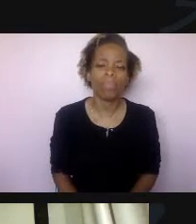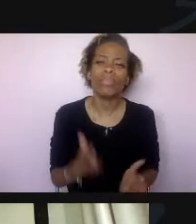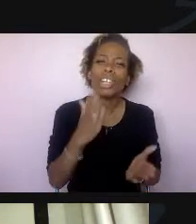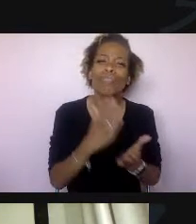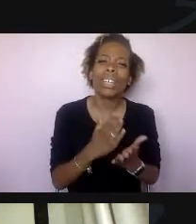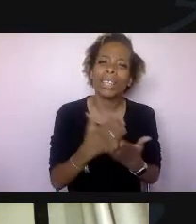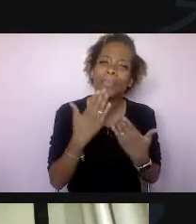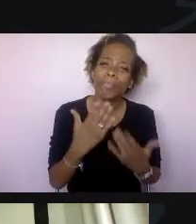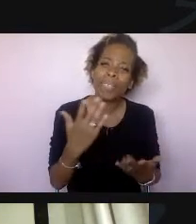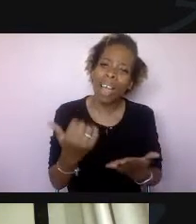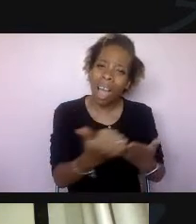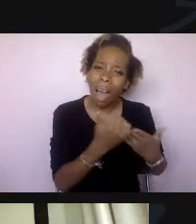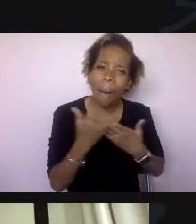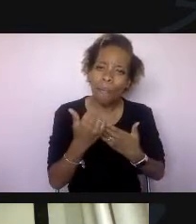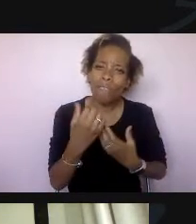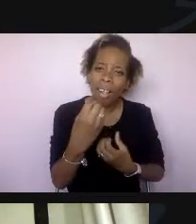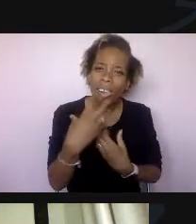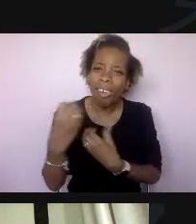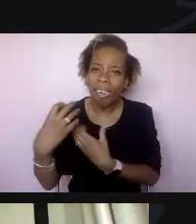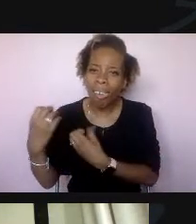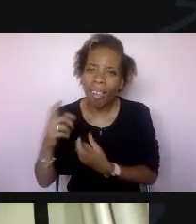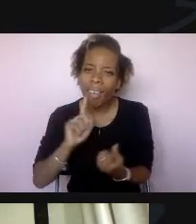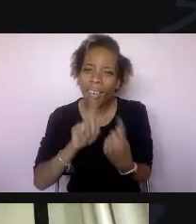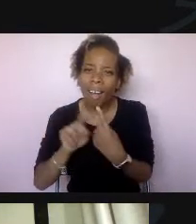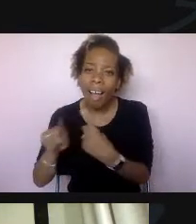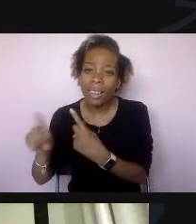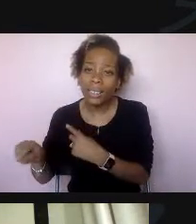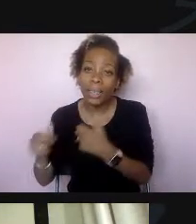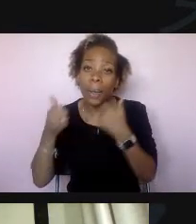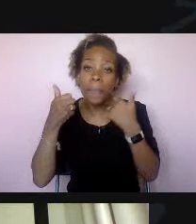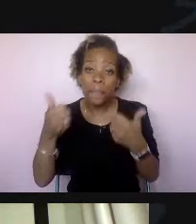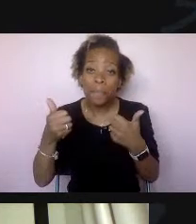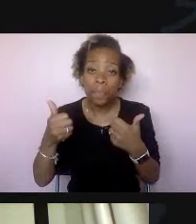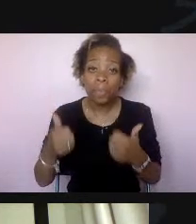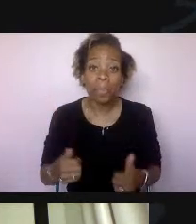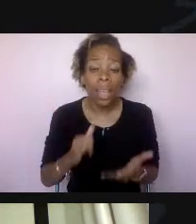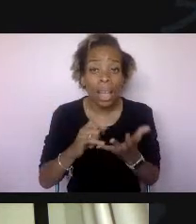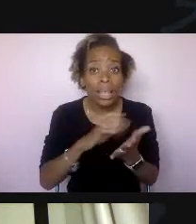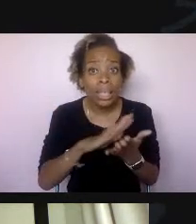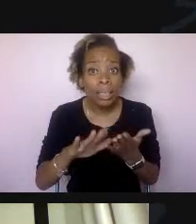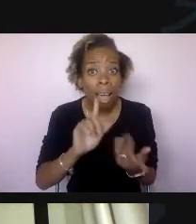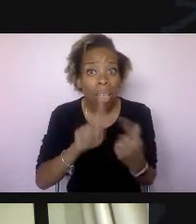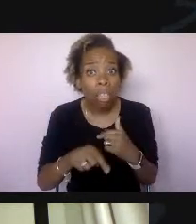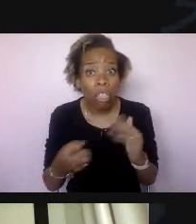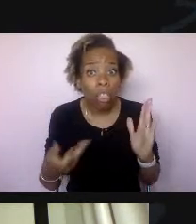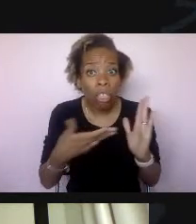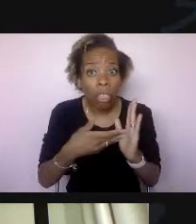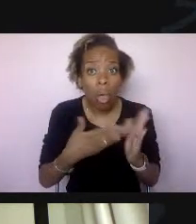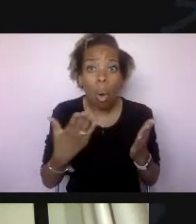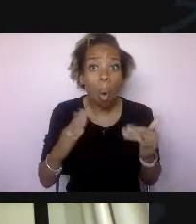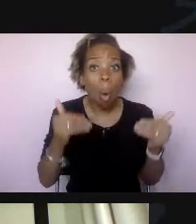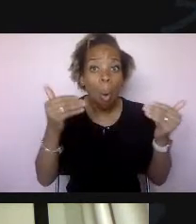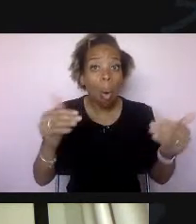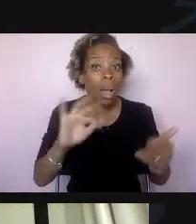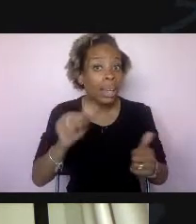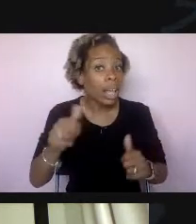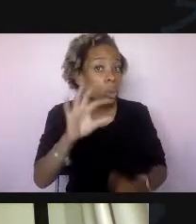helpful inputs and contributions. Thank you to everyone. Seth, do you want to add anything before we move on to the next